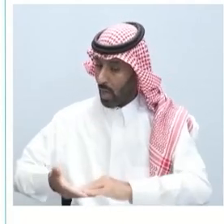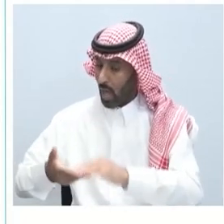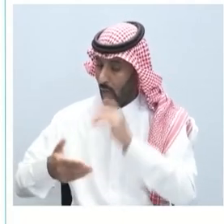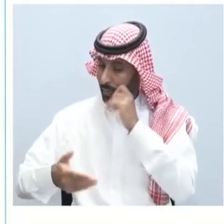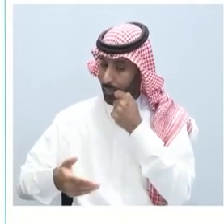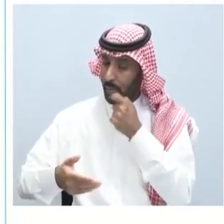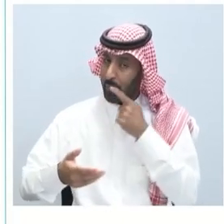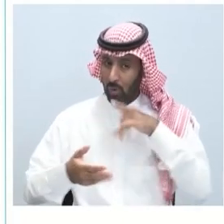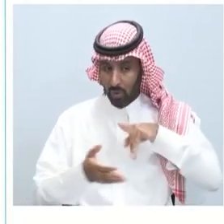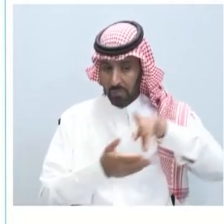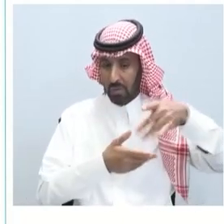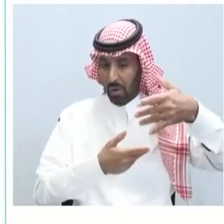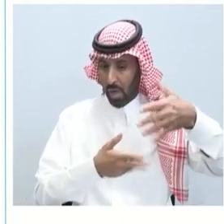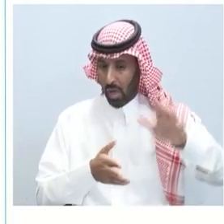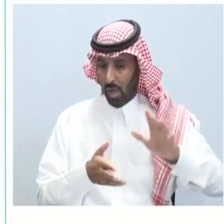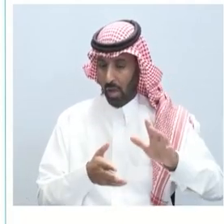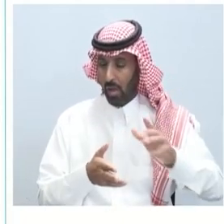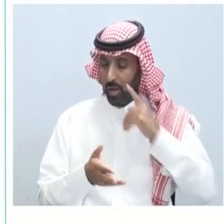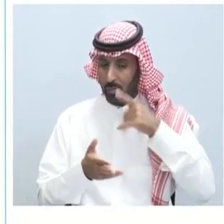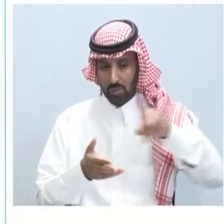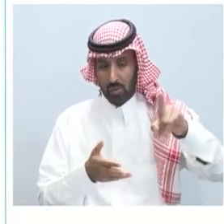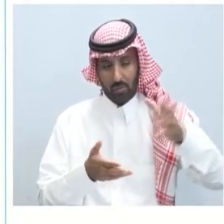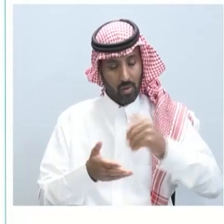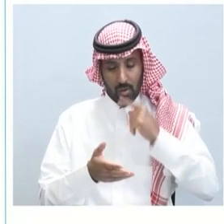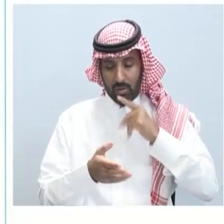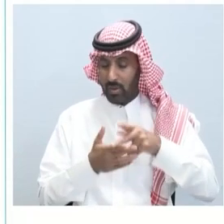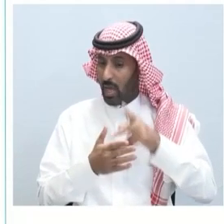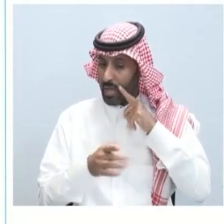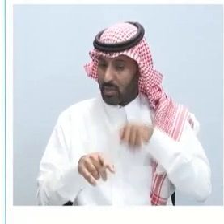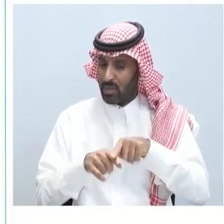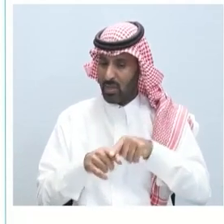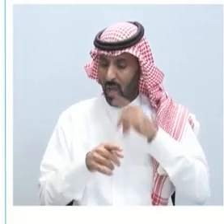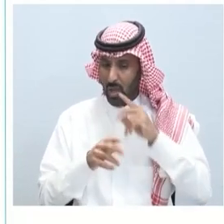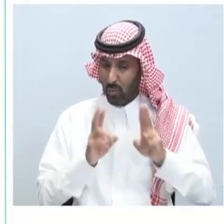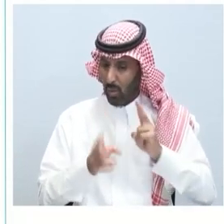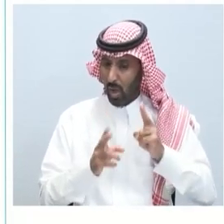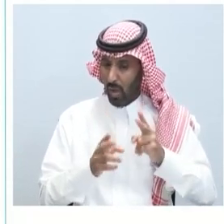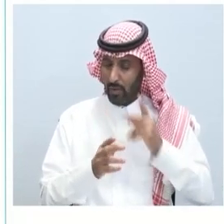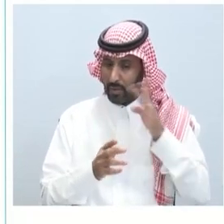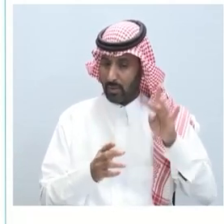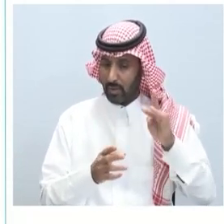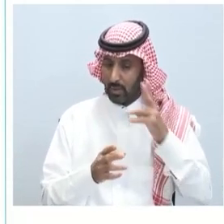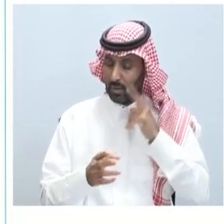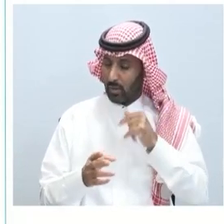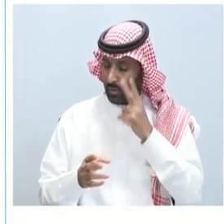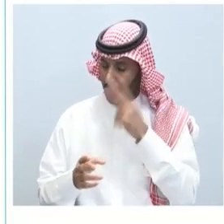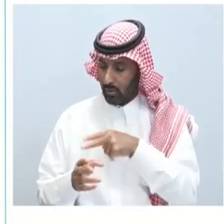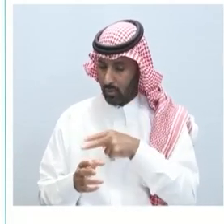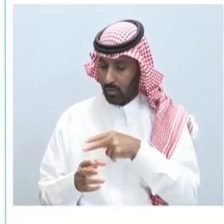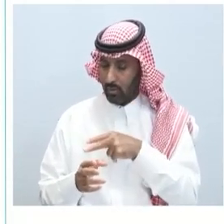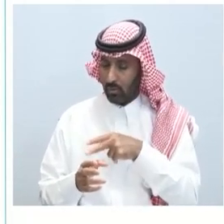his flight. If he missed his flight, he would miss his brother's wedding. Russ runs past the man as if he hadn't seen